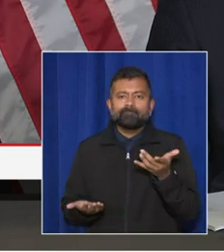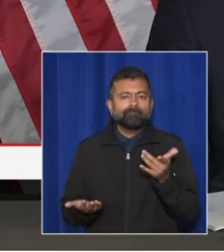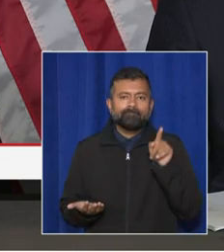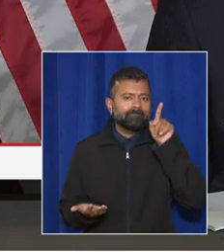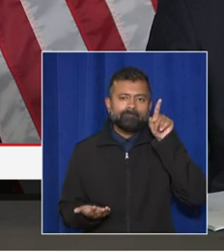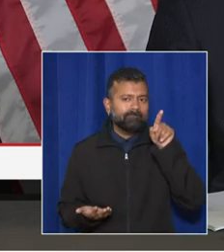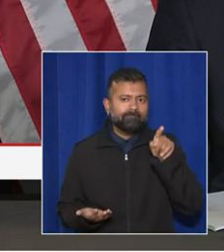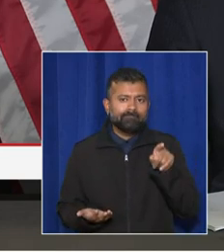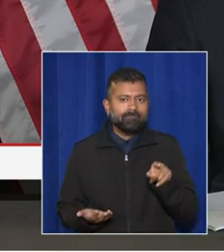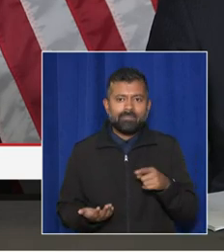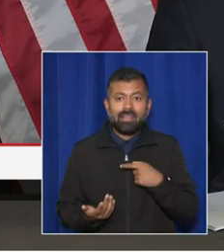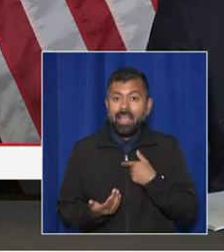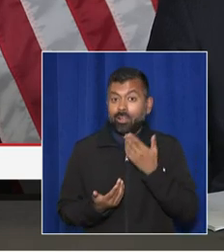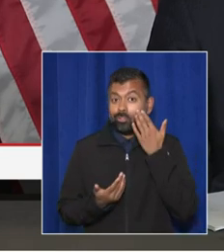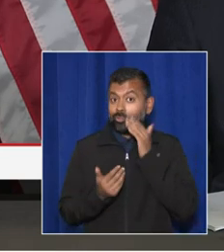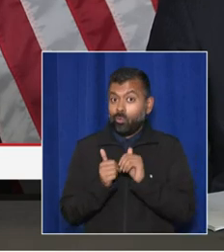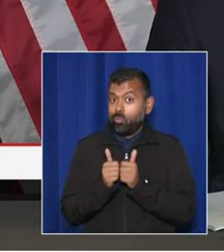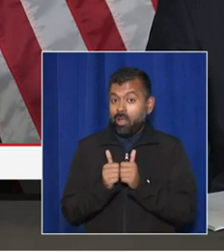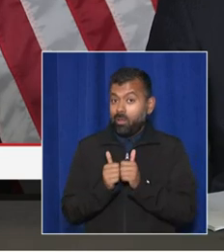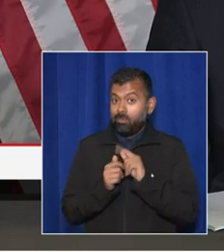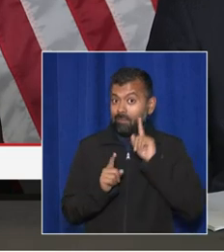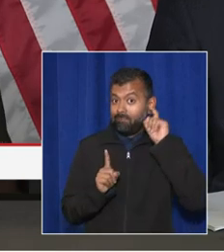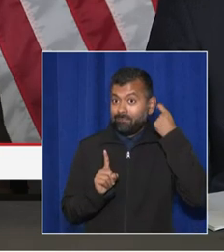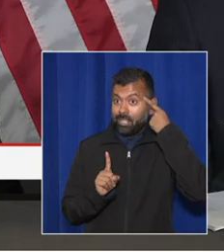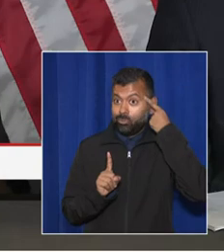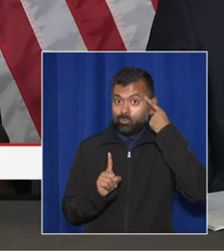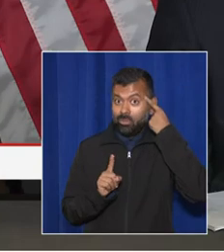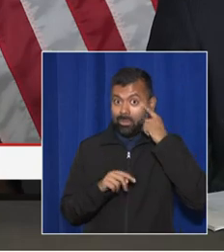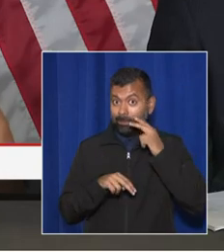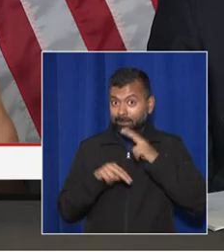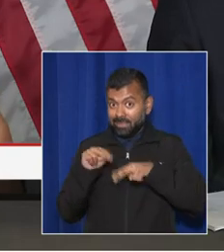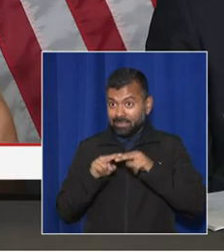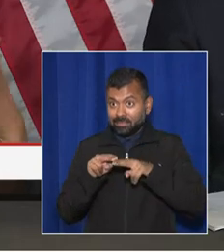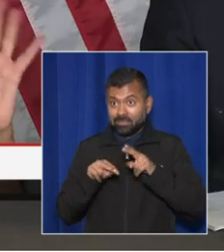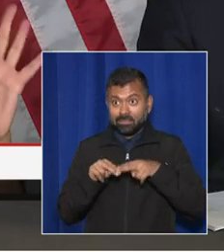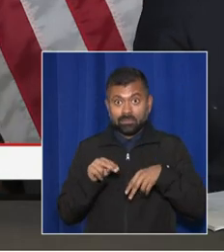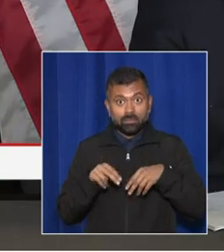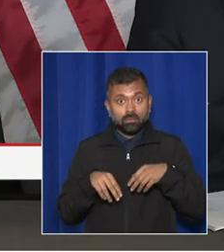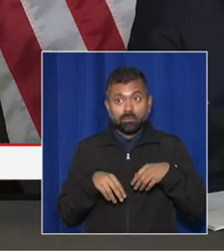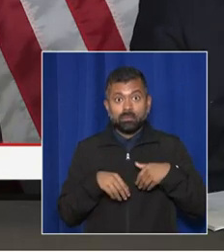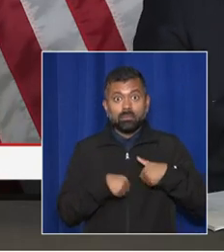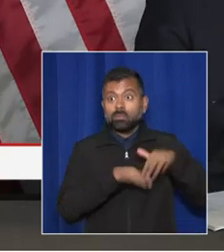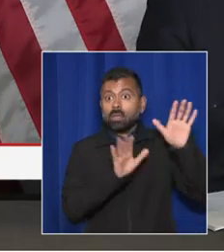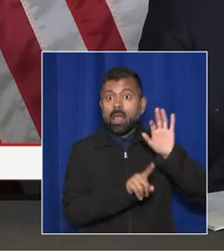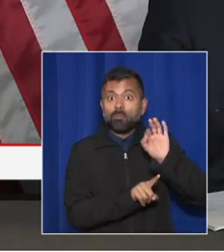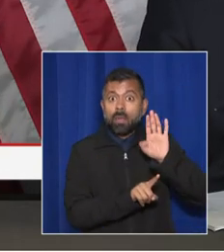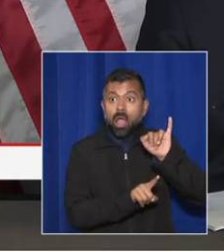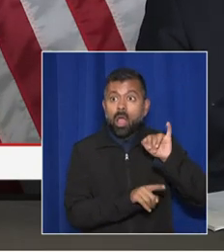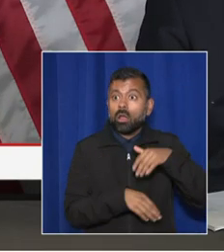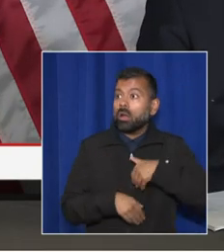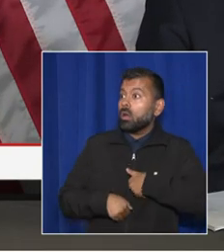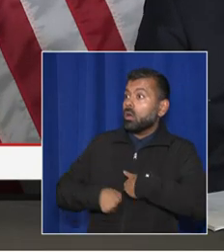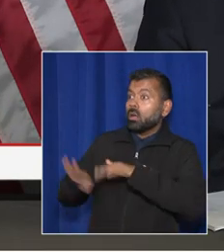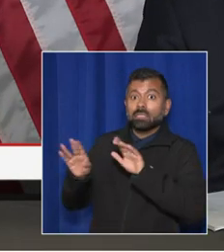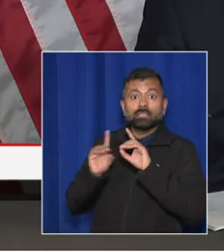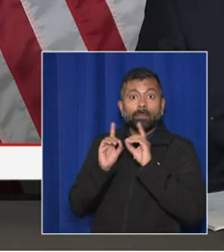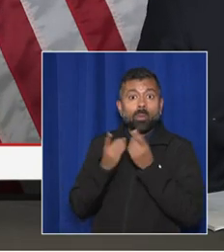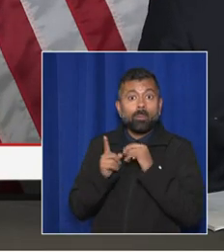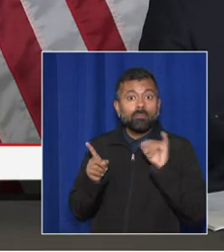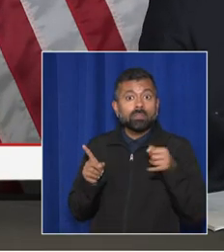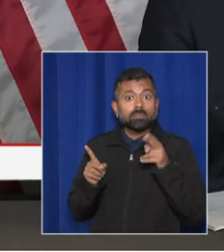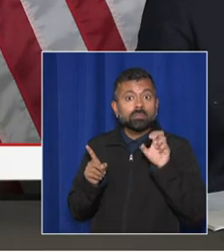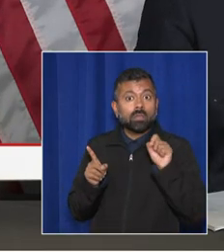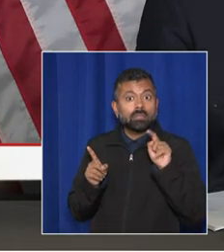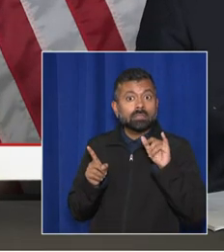bureaucracy without the Department of Justice and FBI working. I just don't know how you do that, and we wouldn't